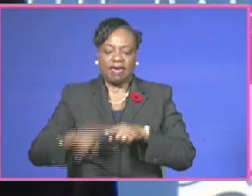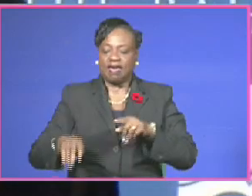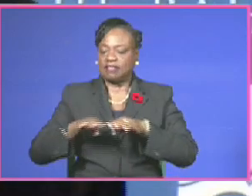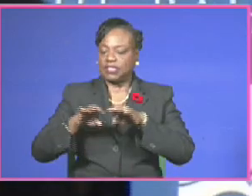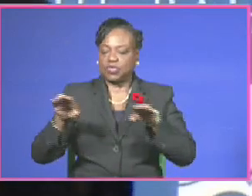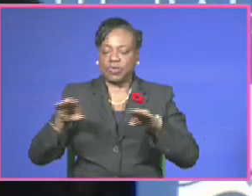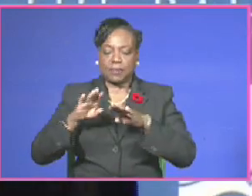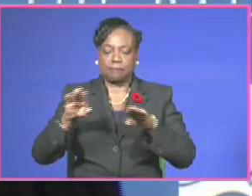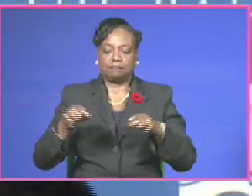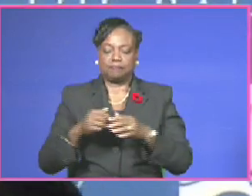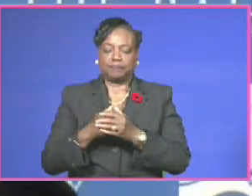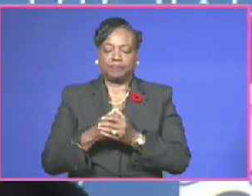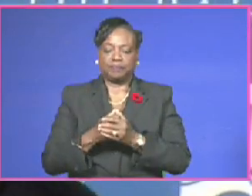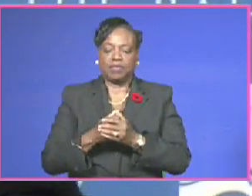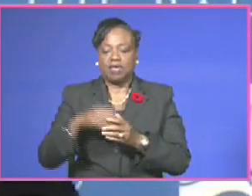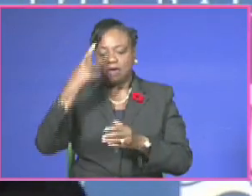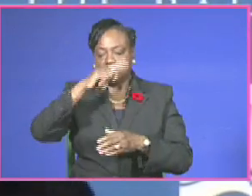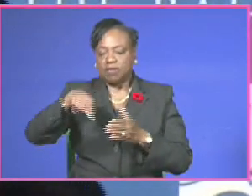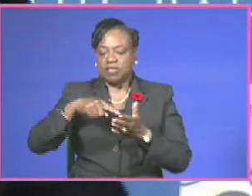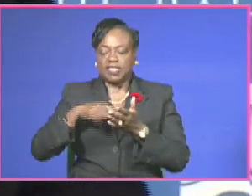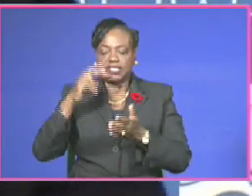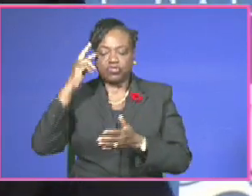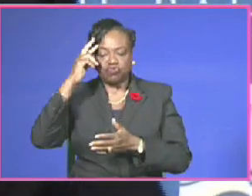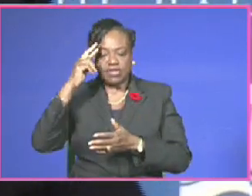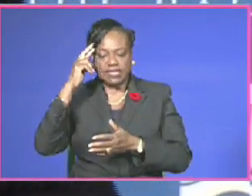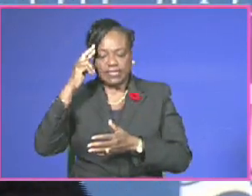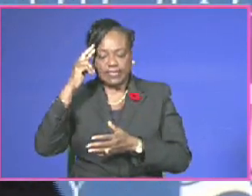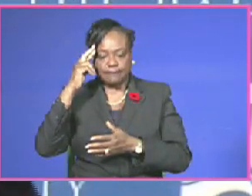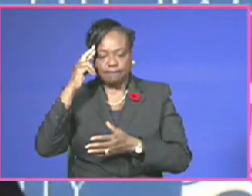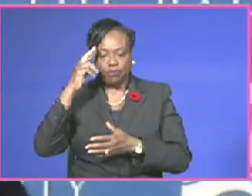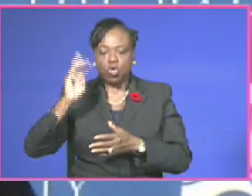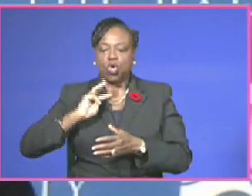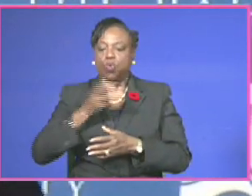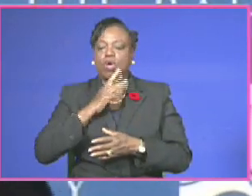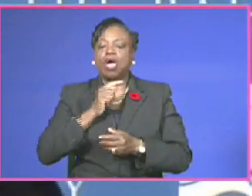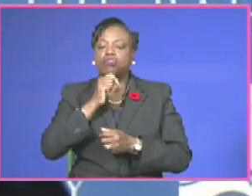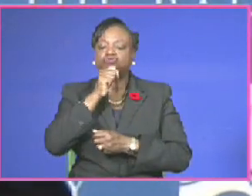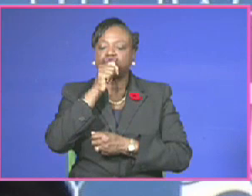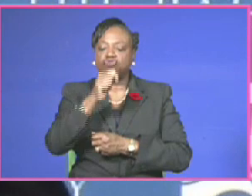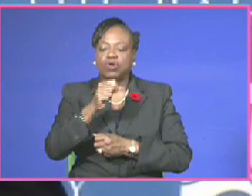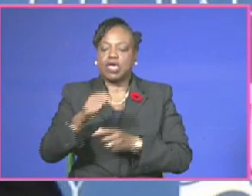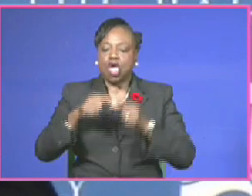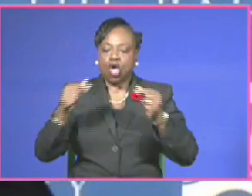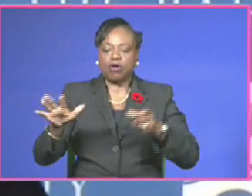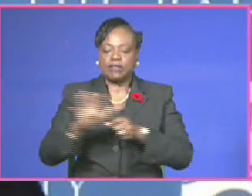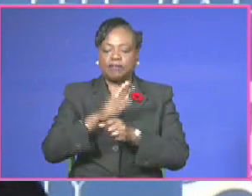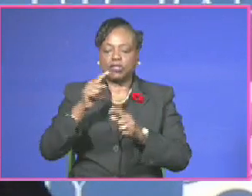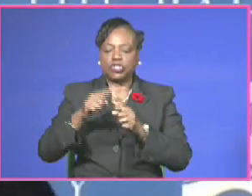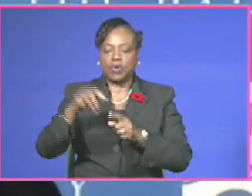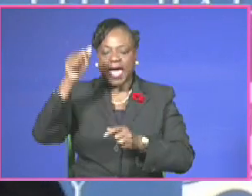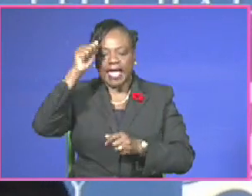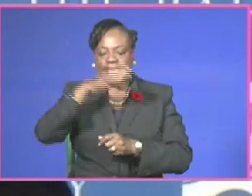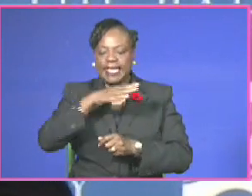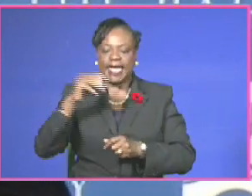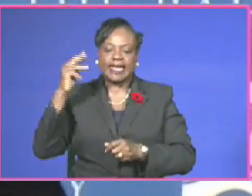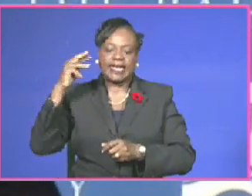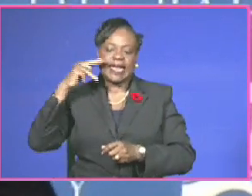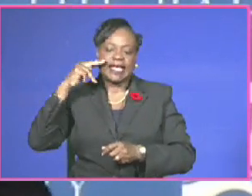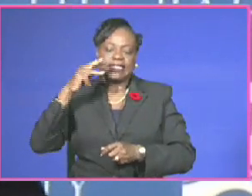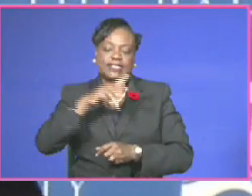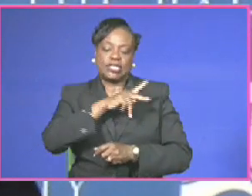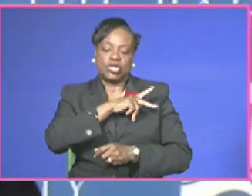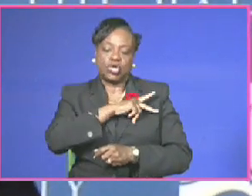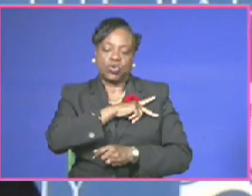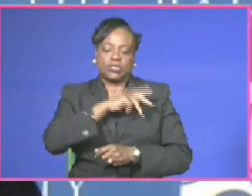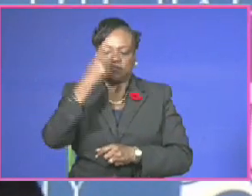swim. And for this reason primarily, we are truly grateful to Andy and Nancy Knowles from Let's